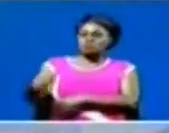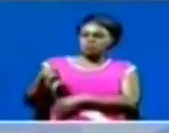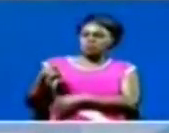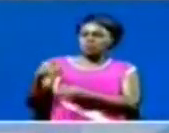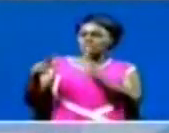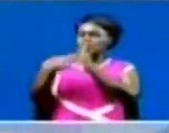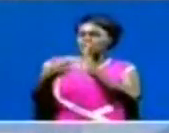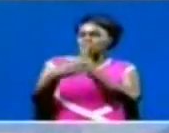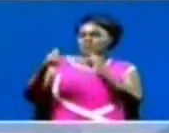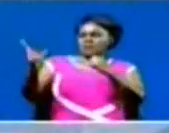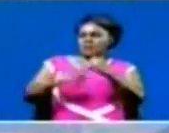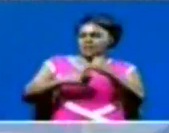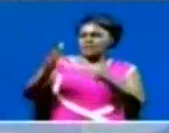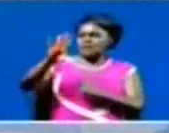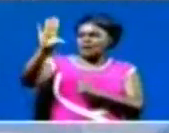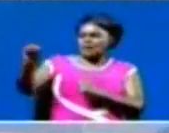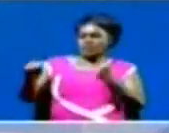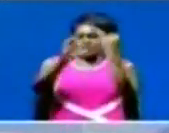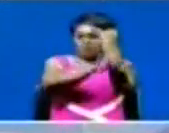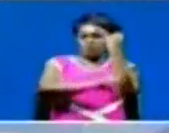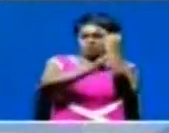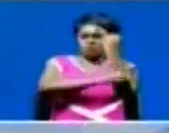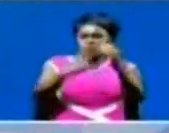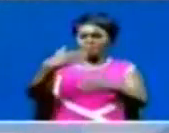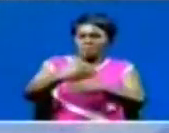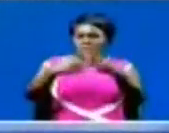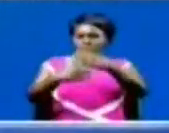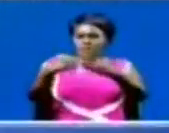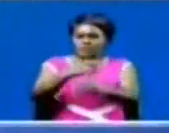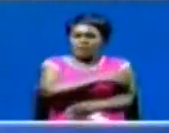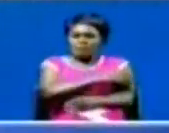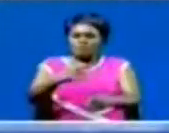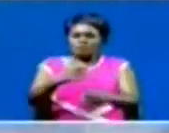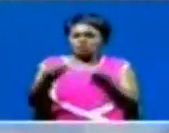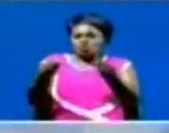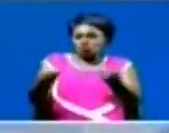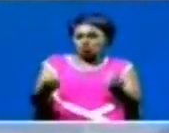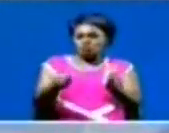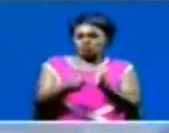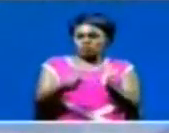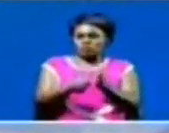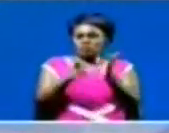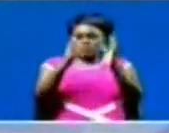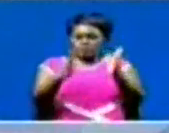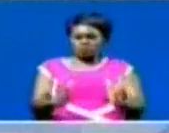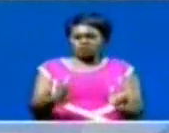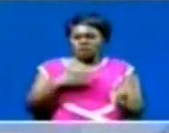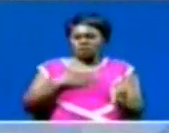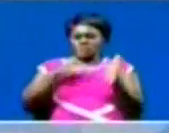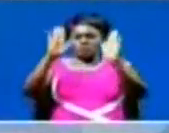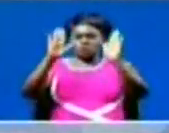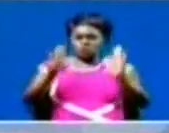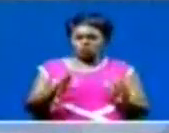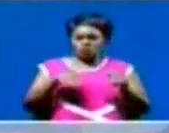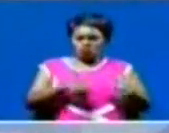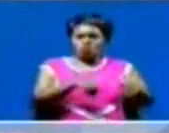experts from six African countries in a bid to build capacity to tackle the problem. KTN's Kevin Ogutu has been following up